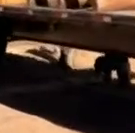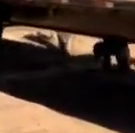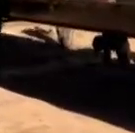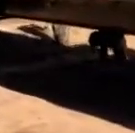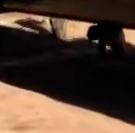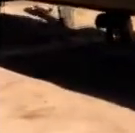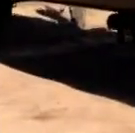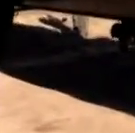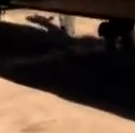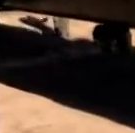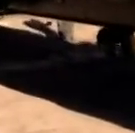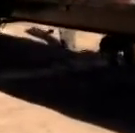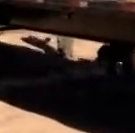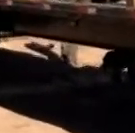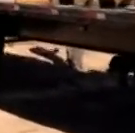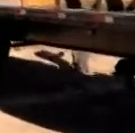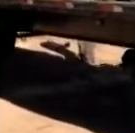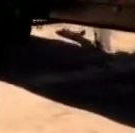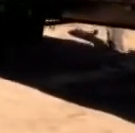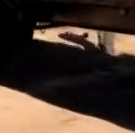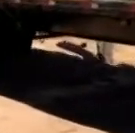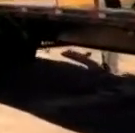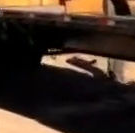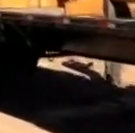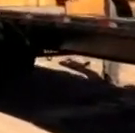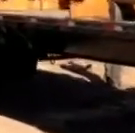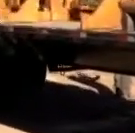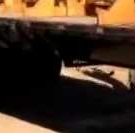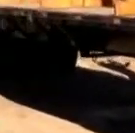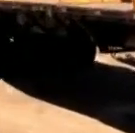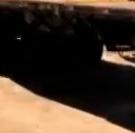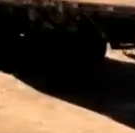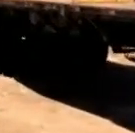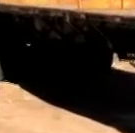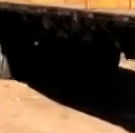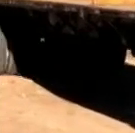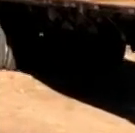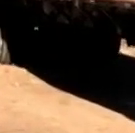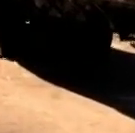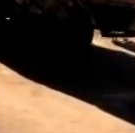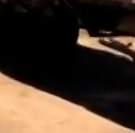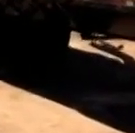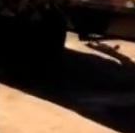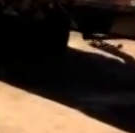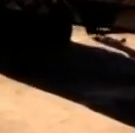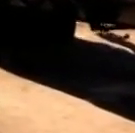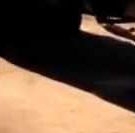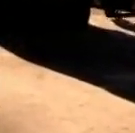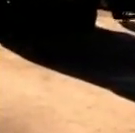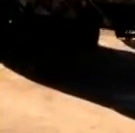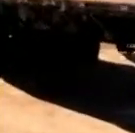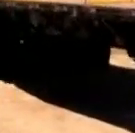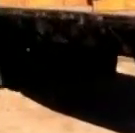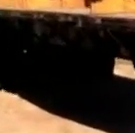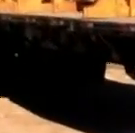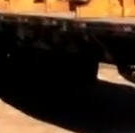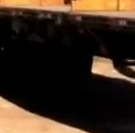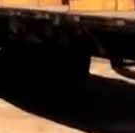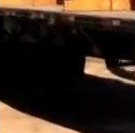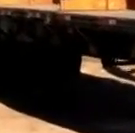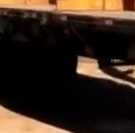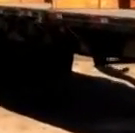background. This is a special device that was created to secure the tree, and special thanks to our